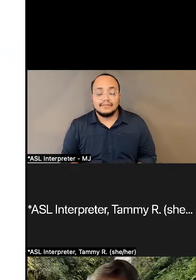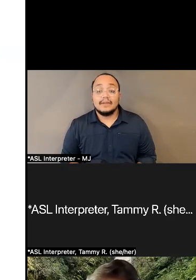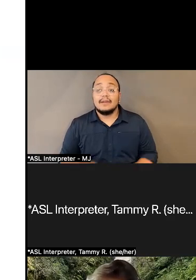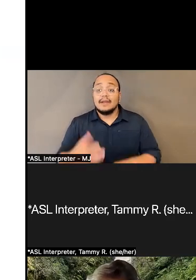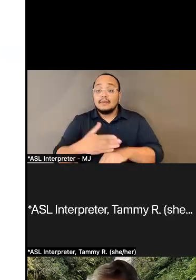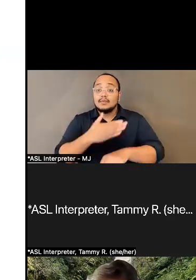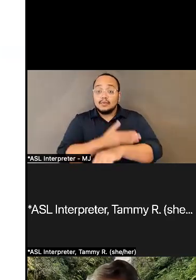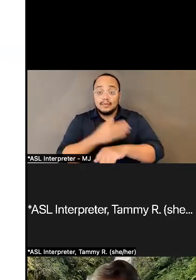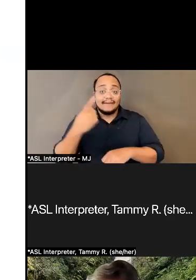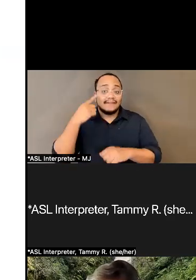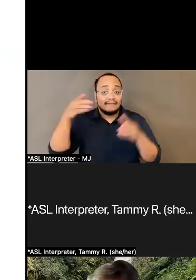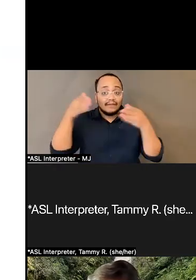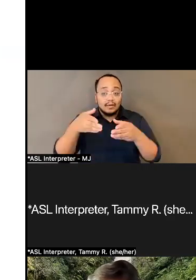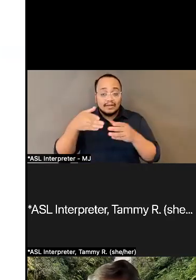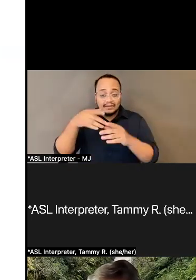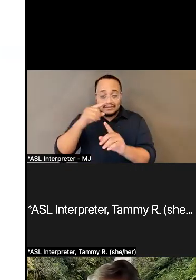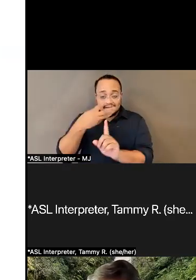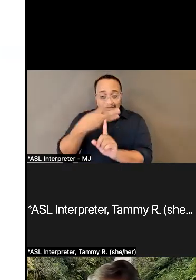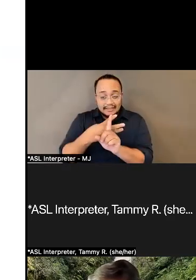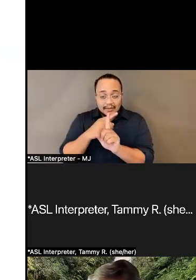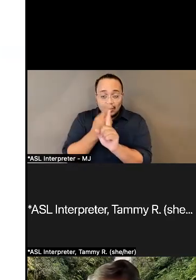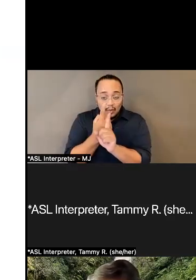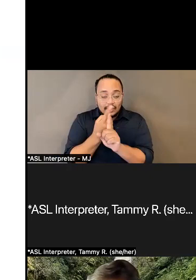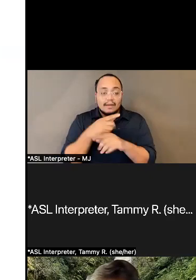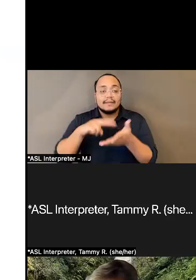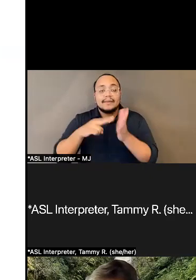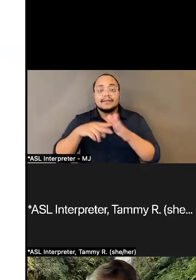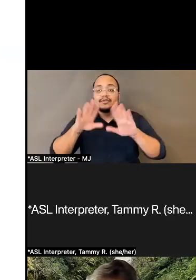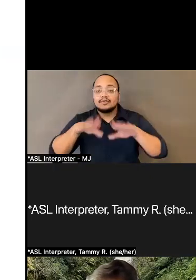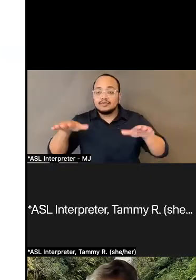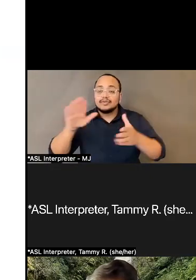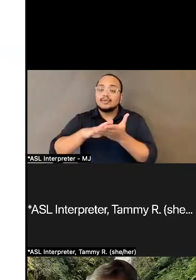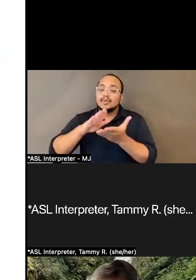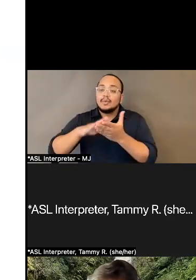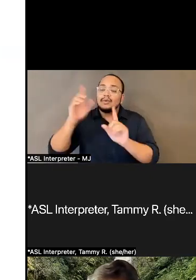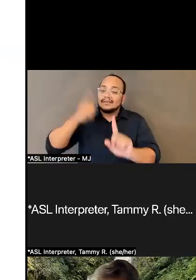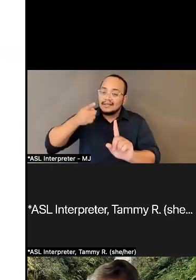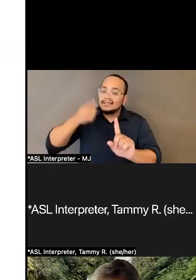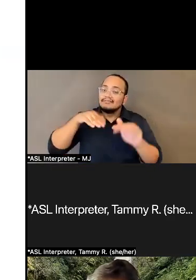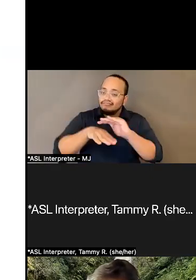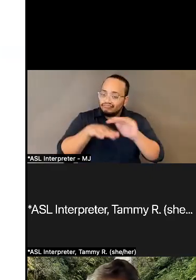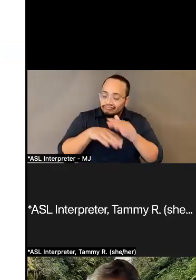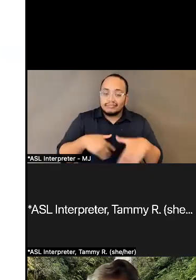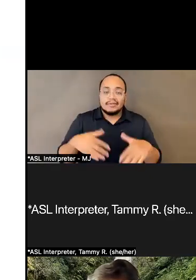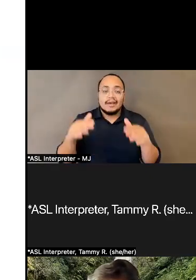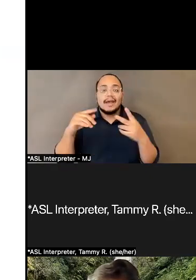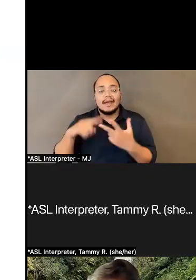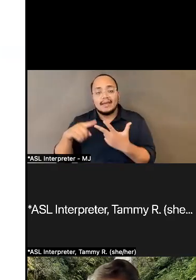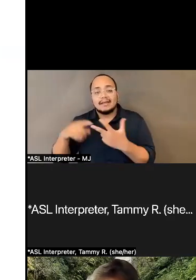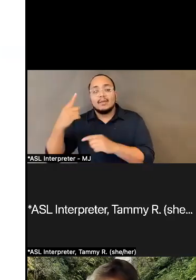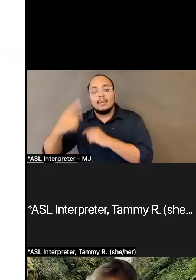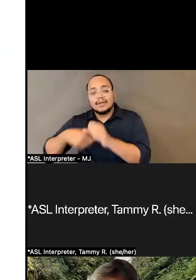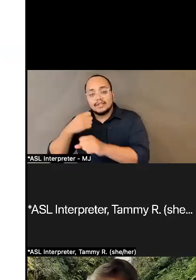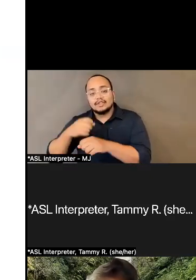Improvements at only 6 months were shown on children's school attendance, and at 12 months on children's pro-social